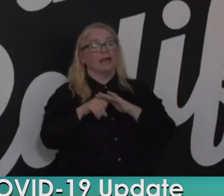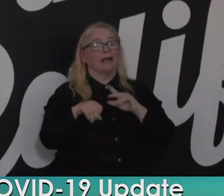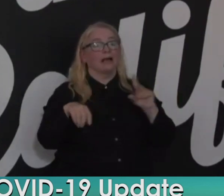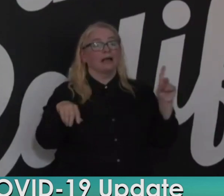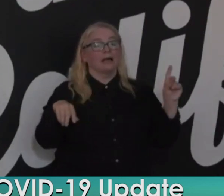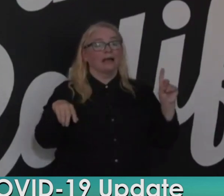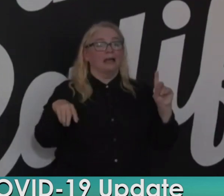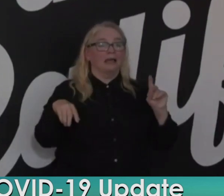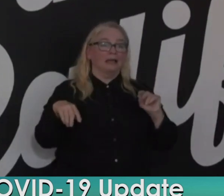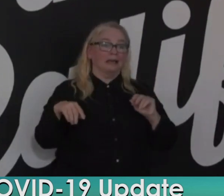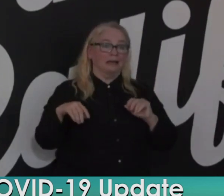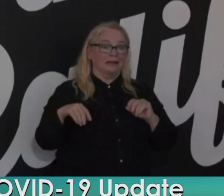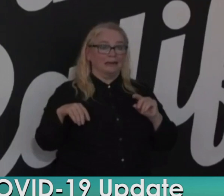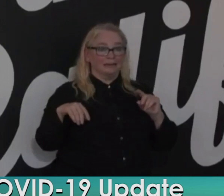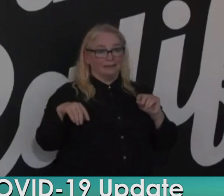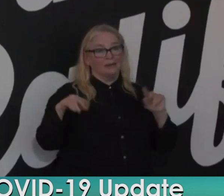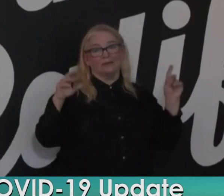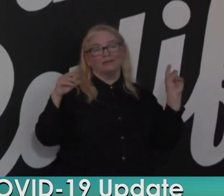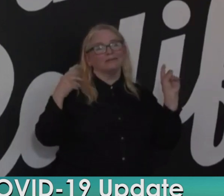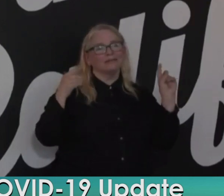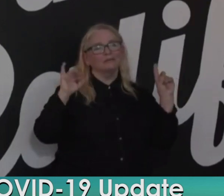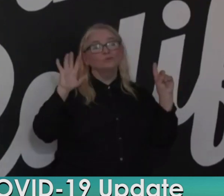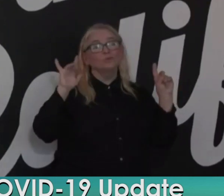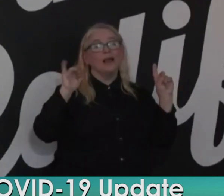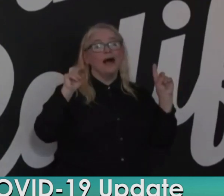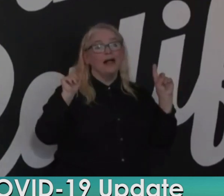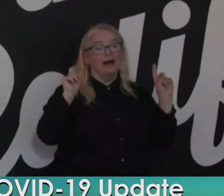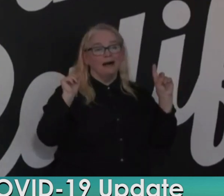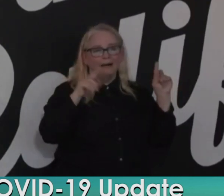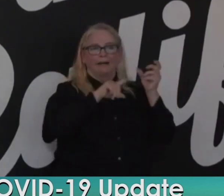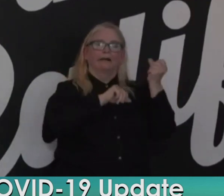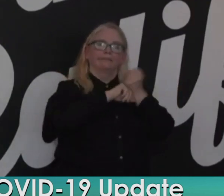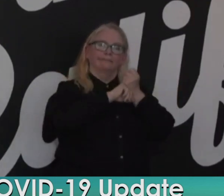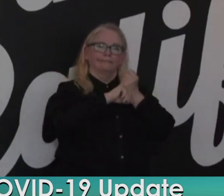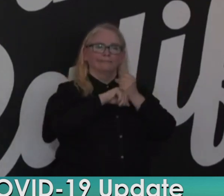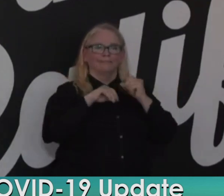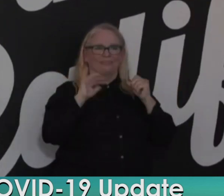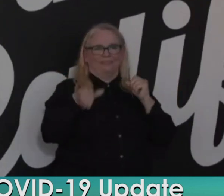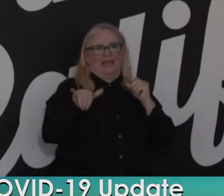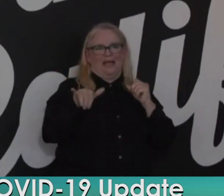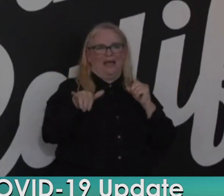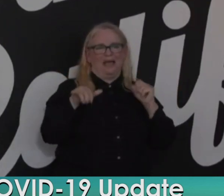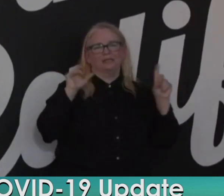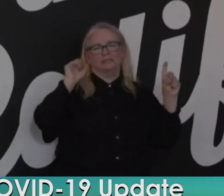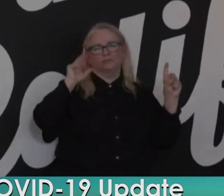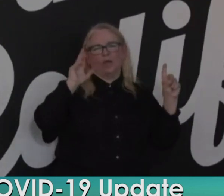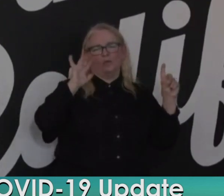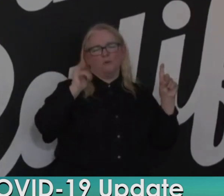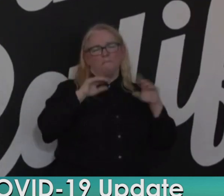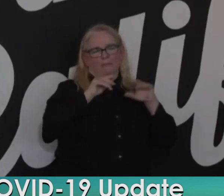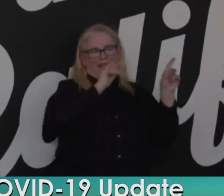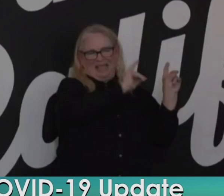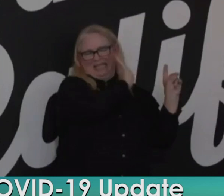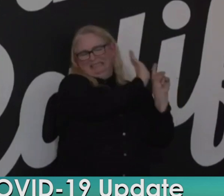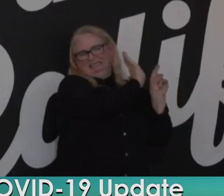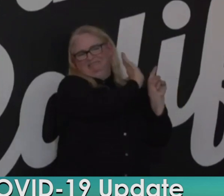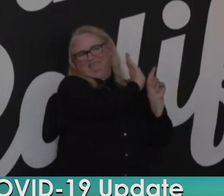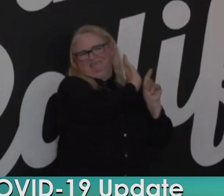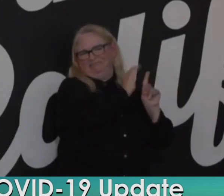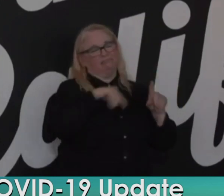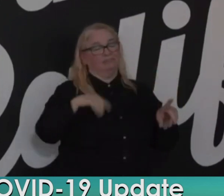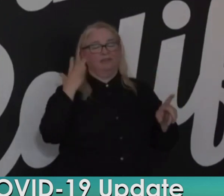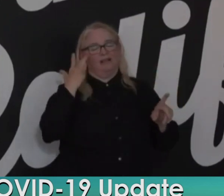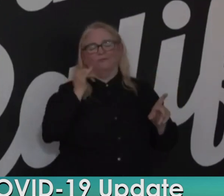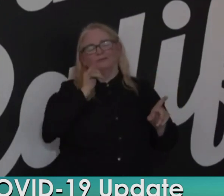York, who was an advocate for sanctuary policy. That's a separate issue and well-defined in California, and I think it's one of the